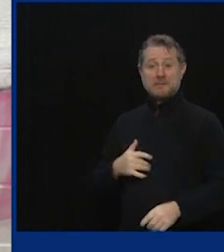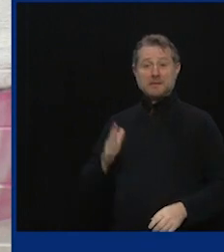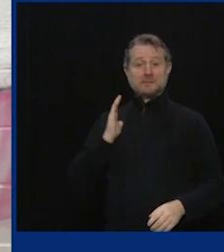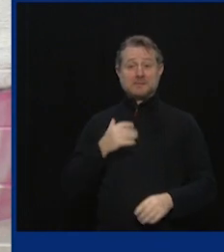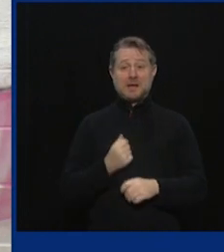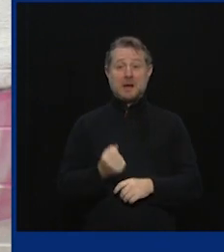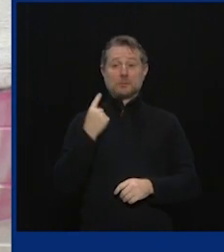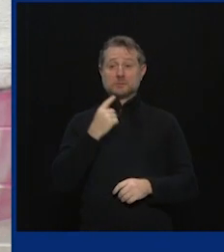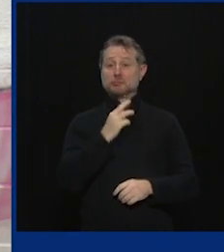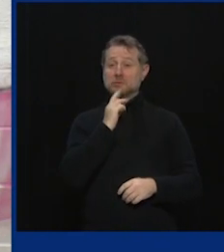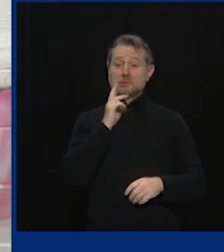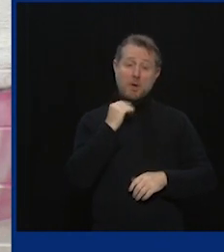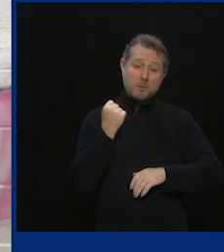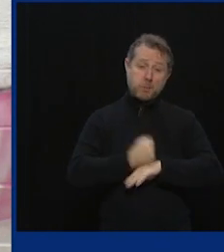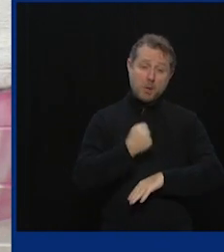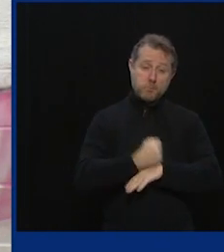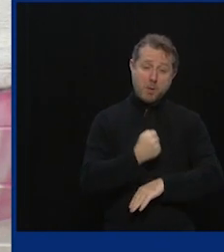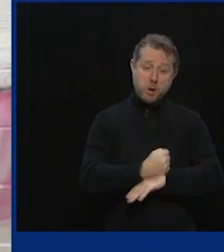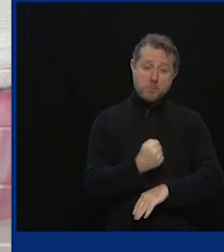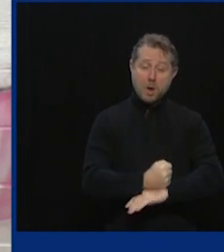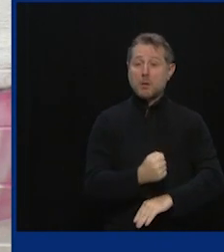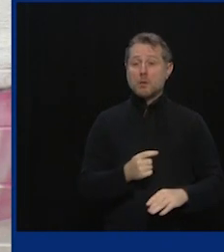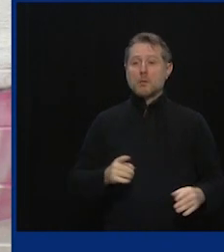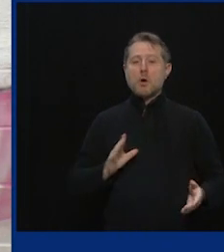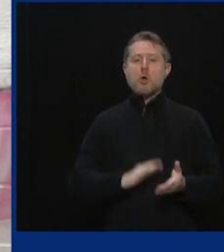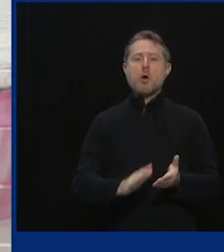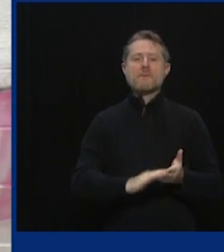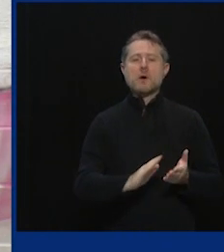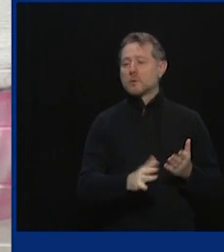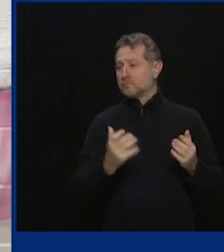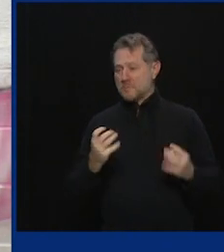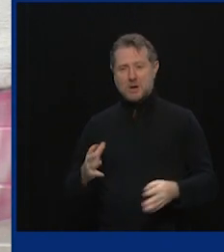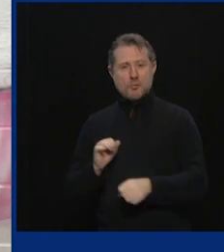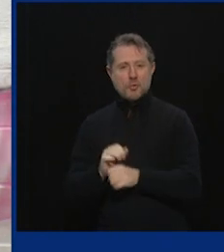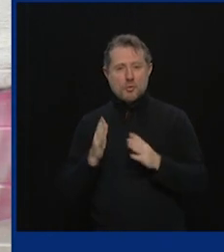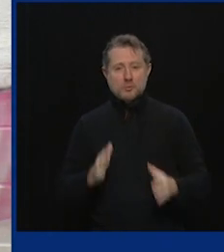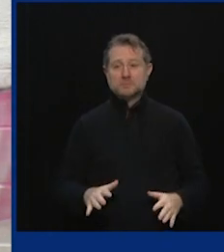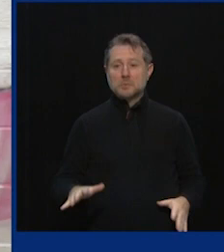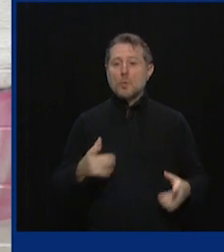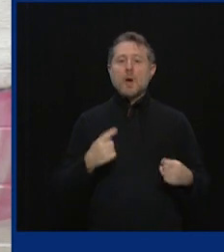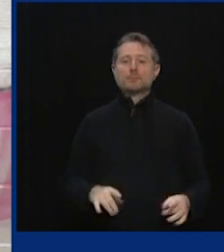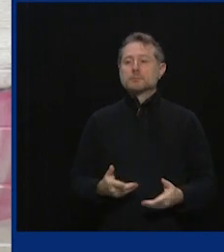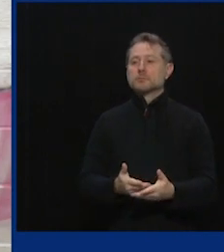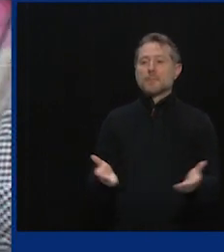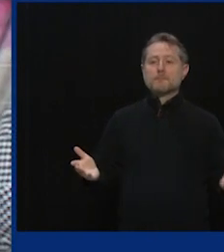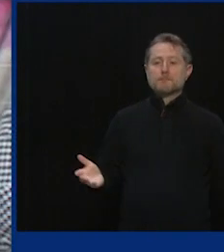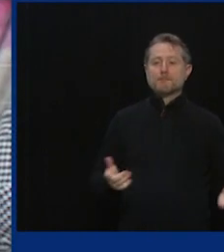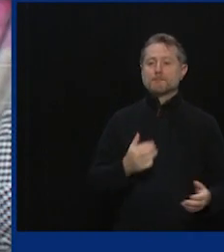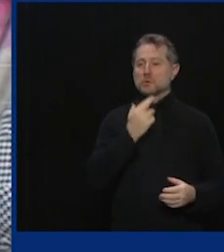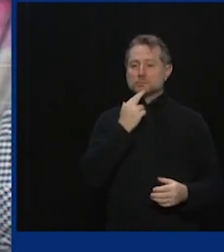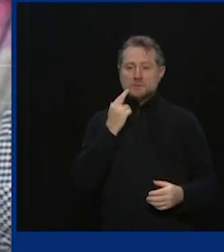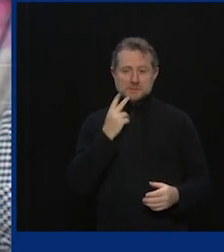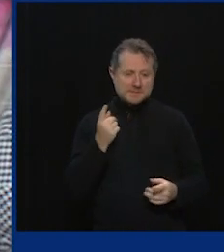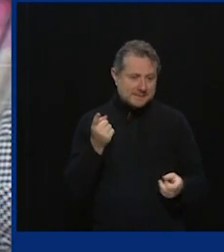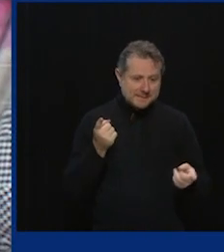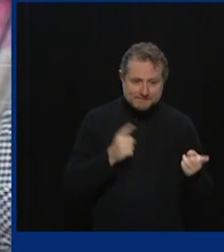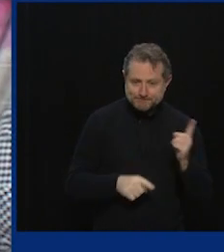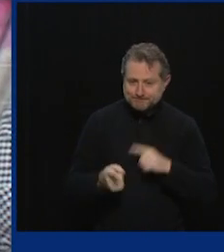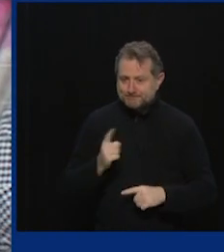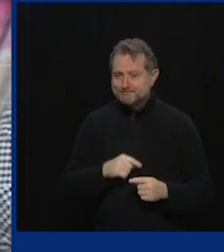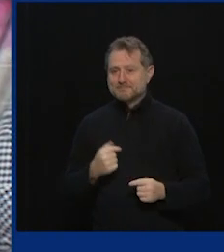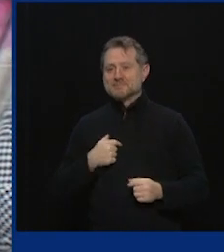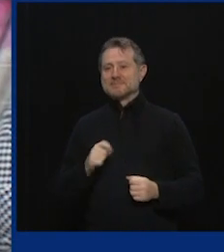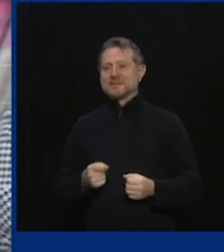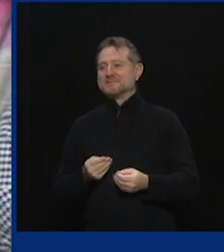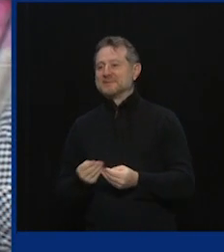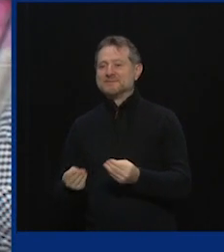their livelihoods, laying their workers up, what happened? Our restaurants came together. We helped feed our neighbors,